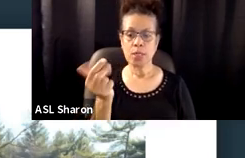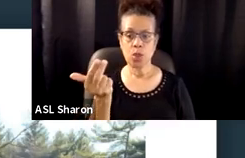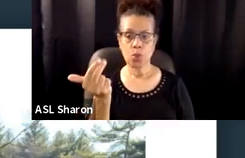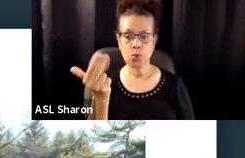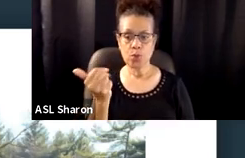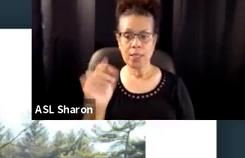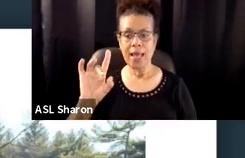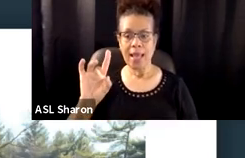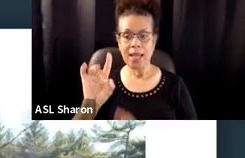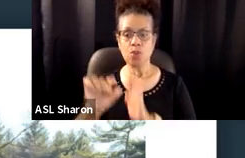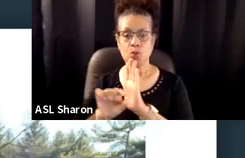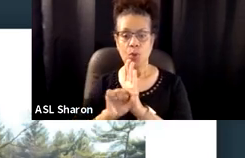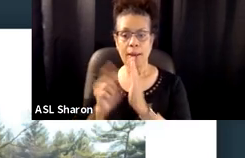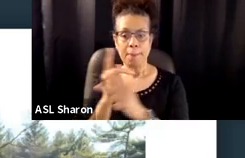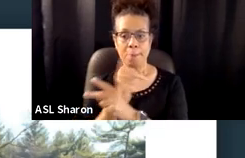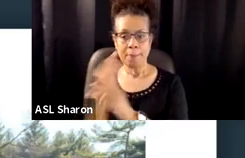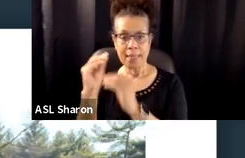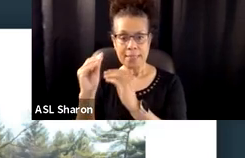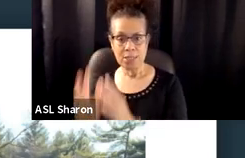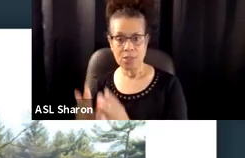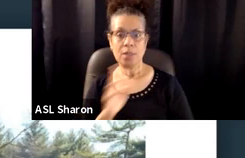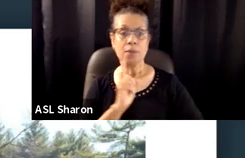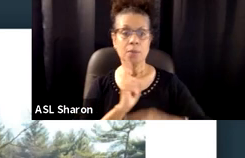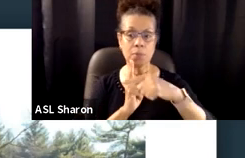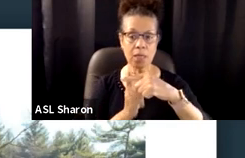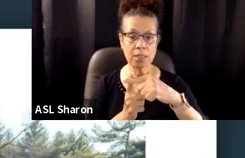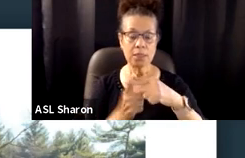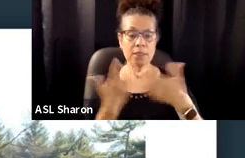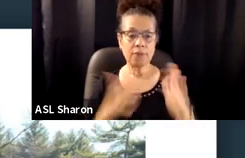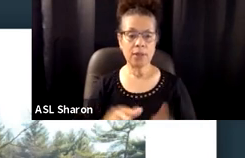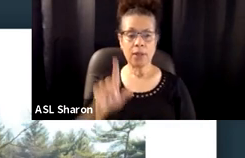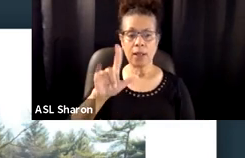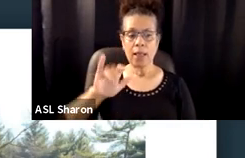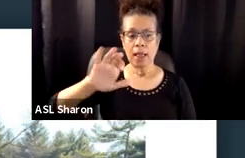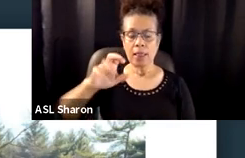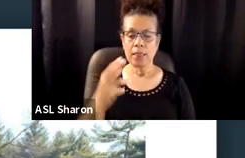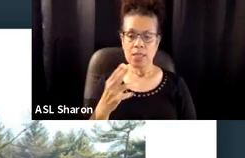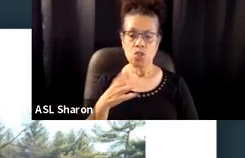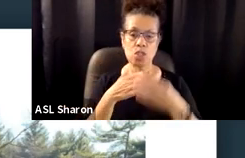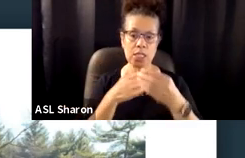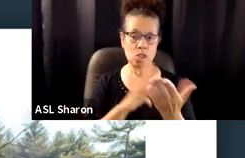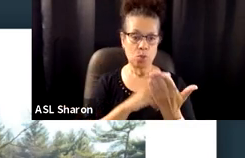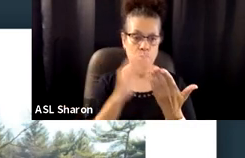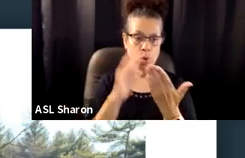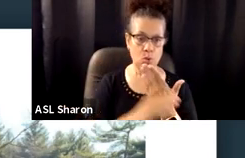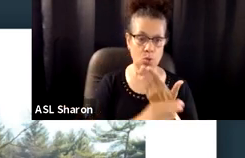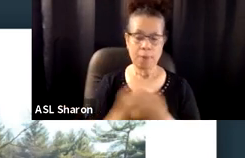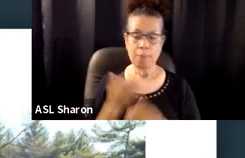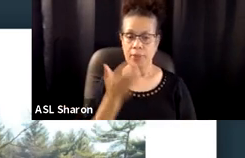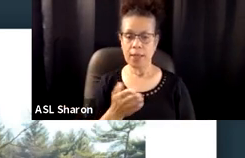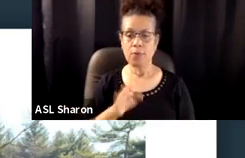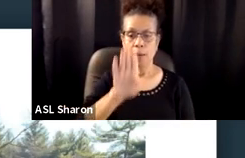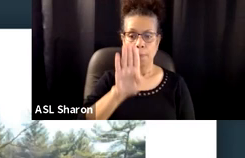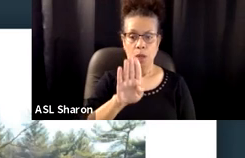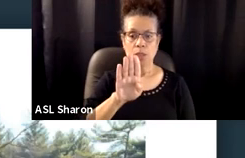8th grade math teacher he also completed the lynch leadership fellow program housed at boston college